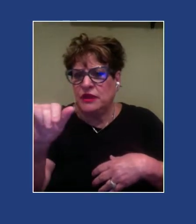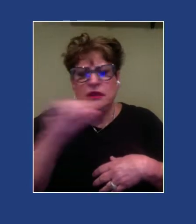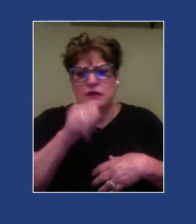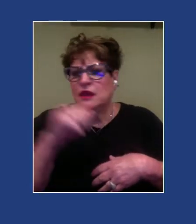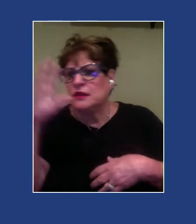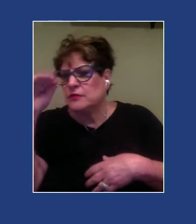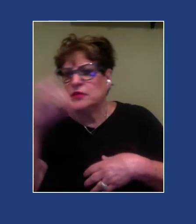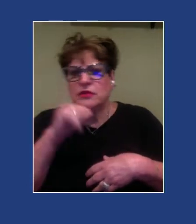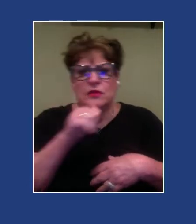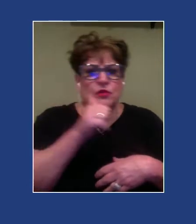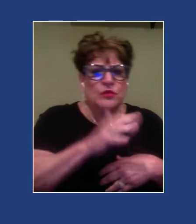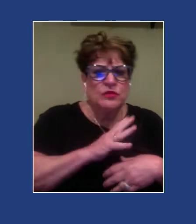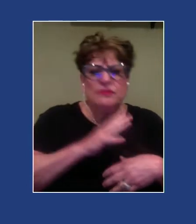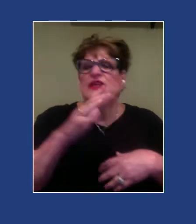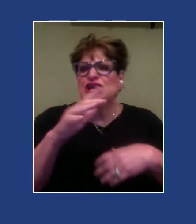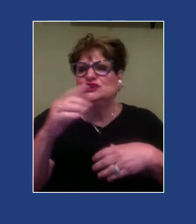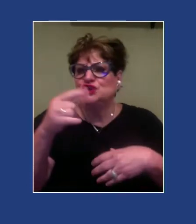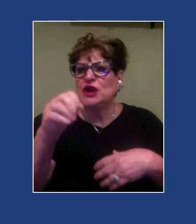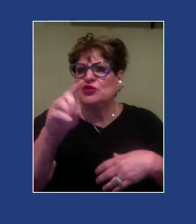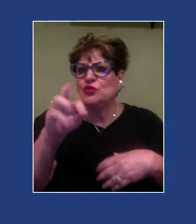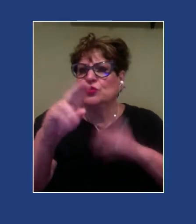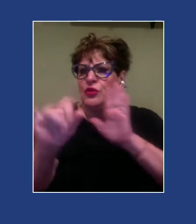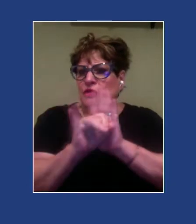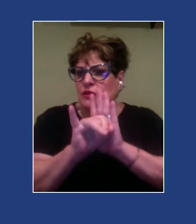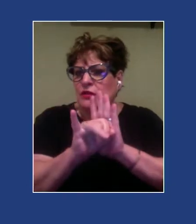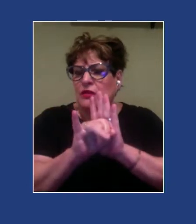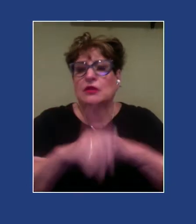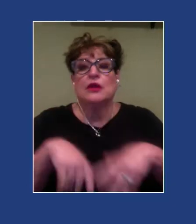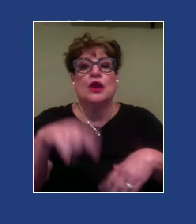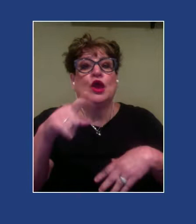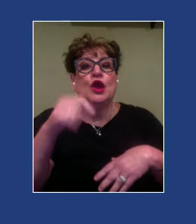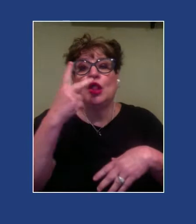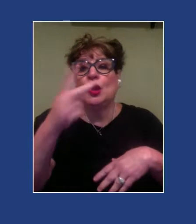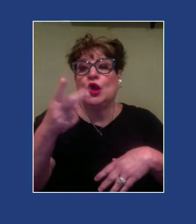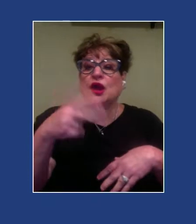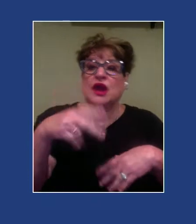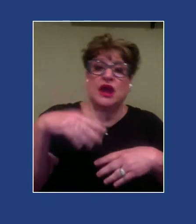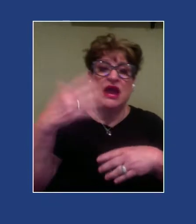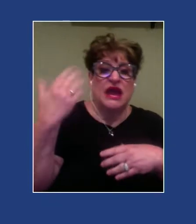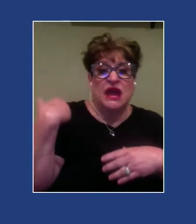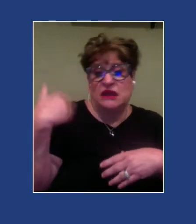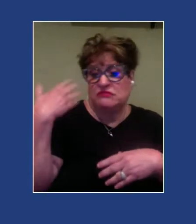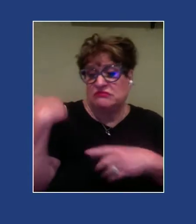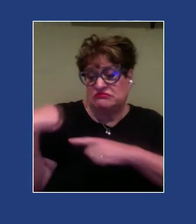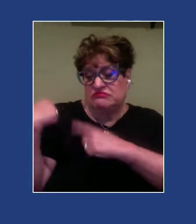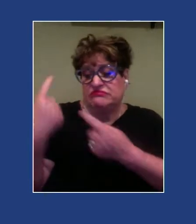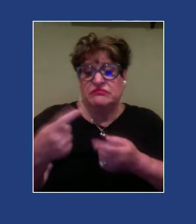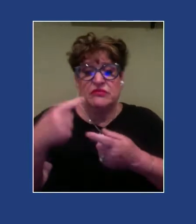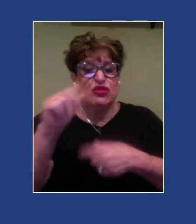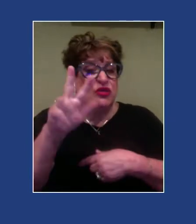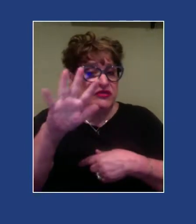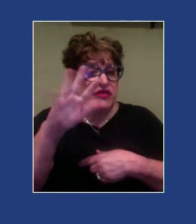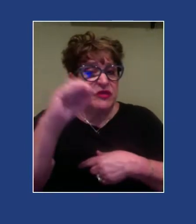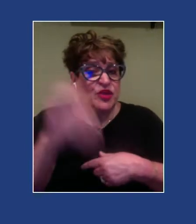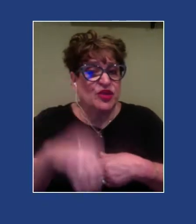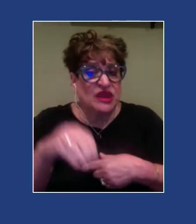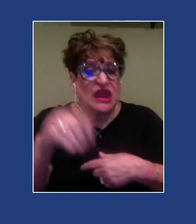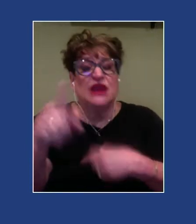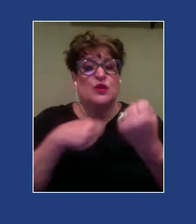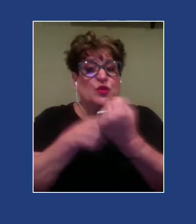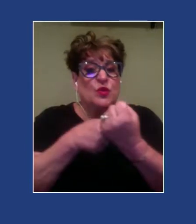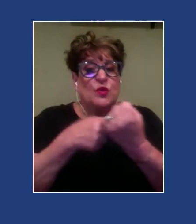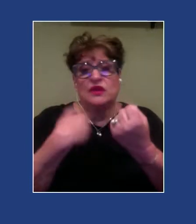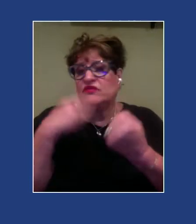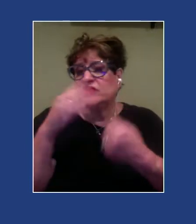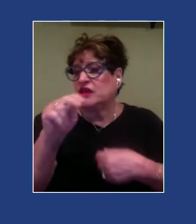And if you look at the US Trans Survey of 28,000 folks nationally, 35% endorsed having a non-binary